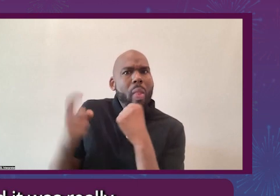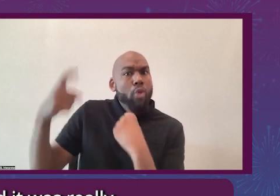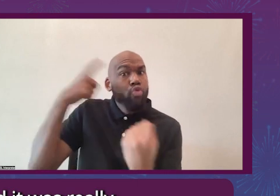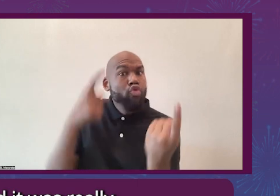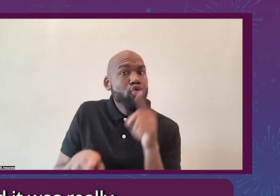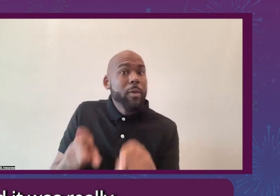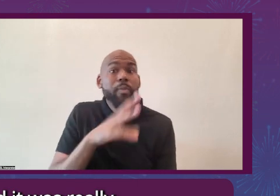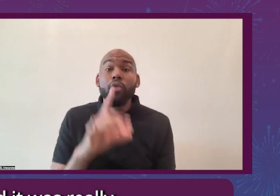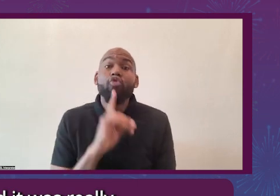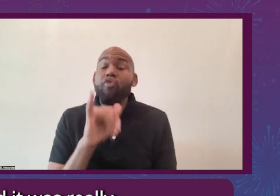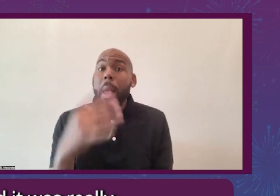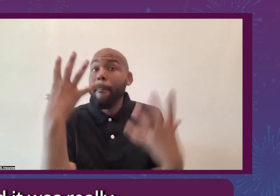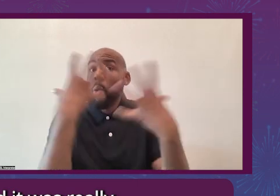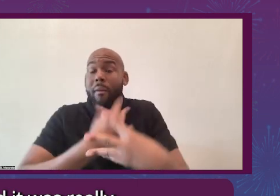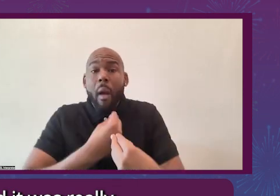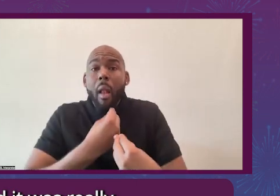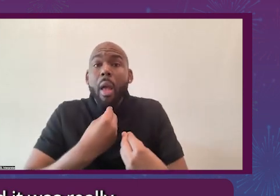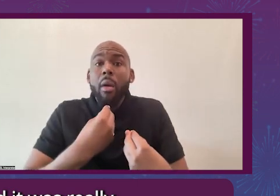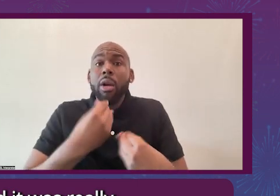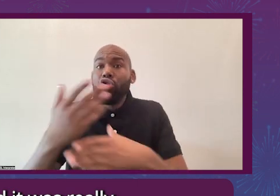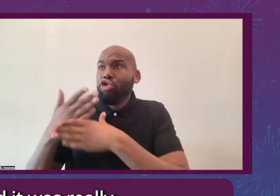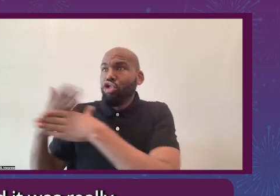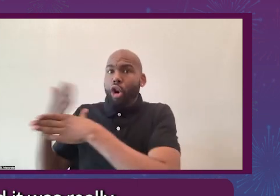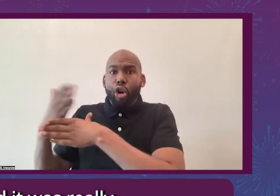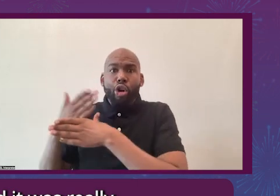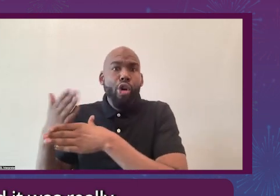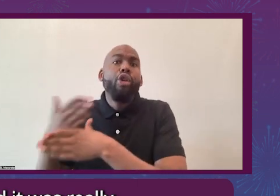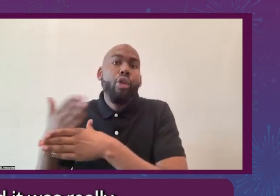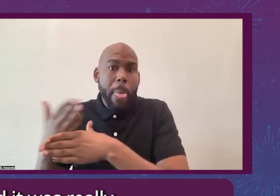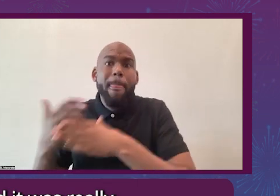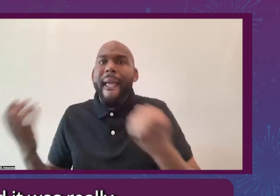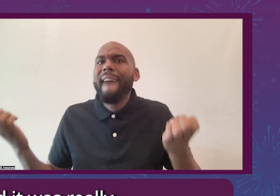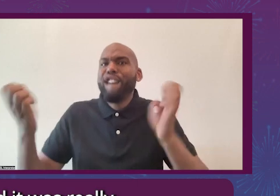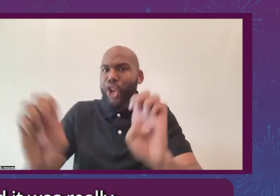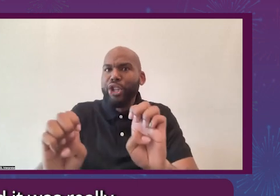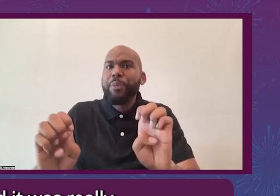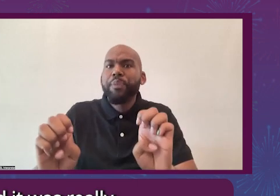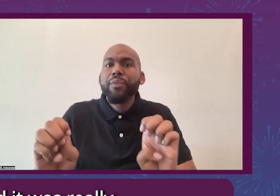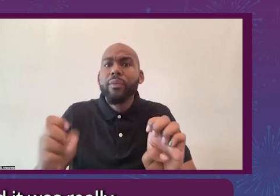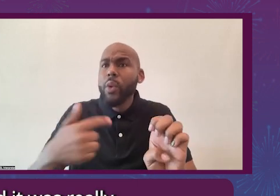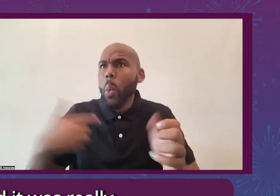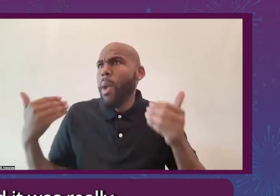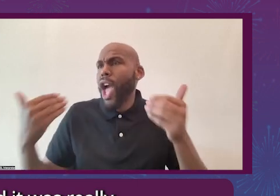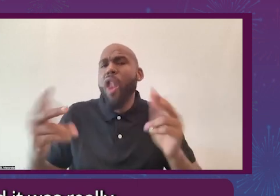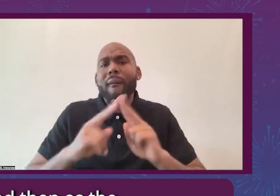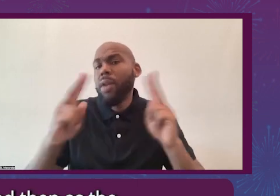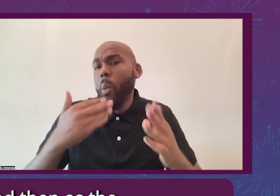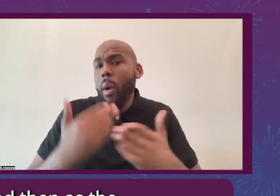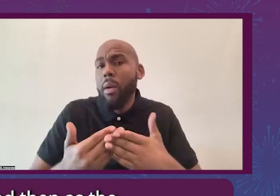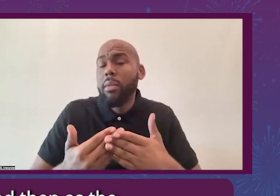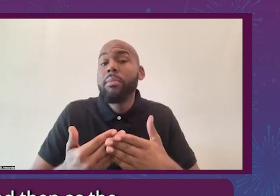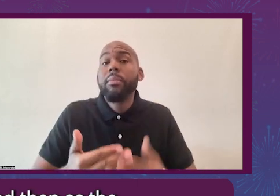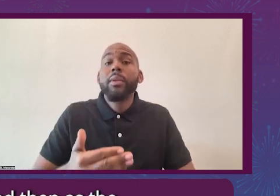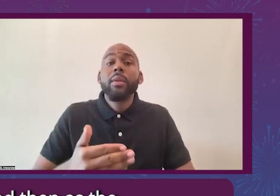it. And it was really a beautiful shared effort on our part. And we